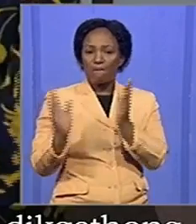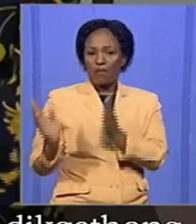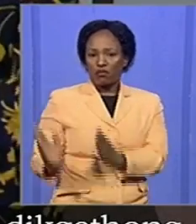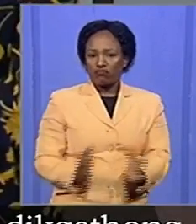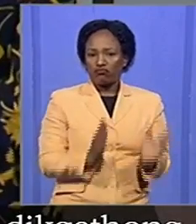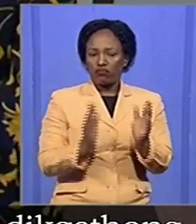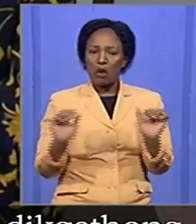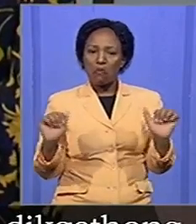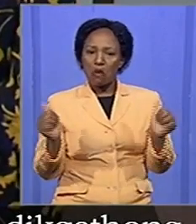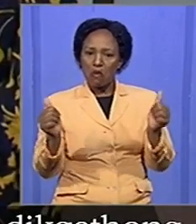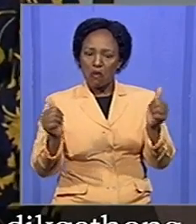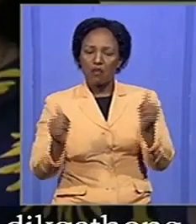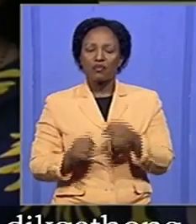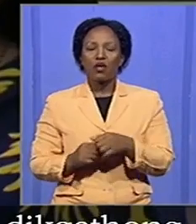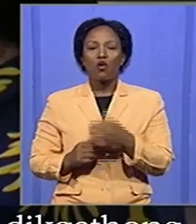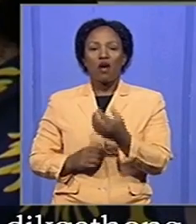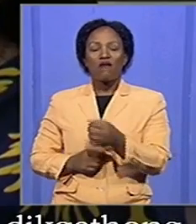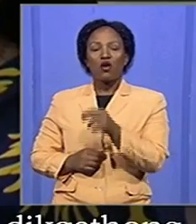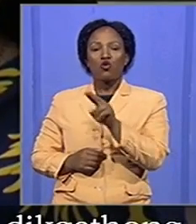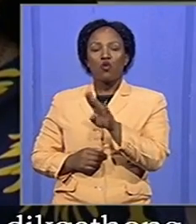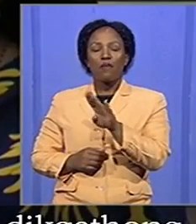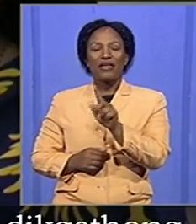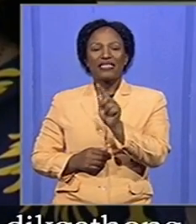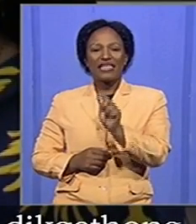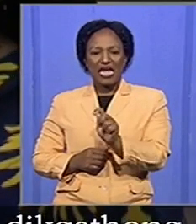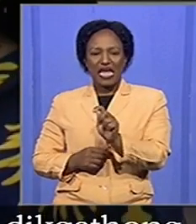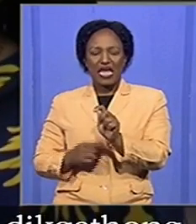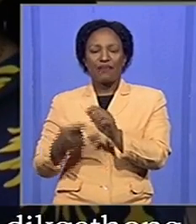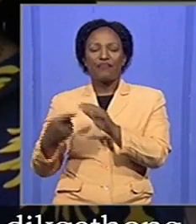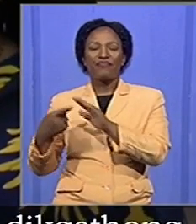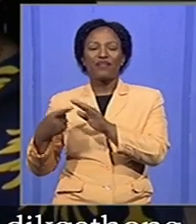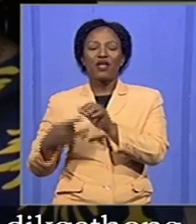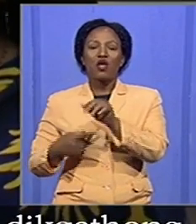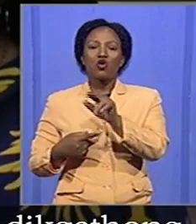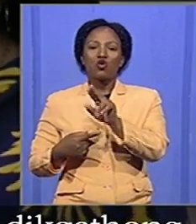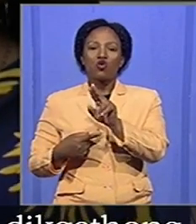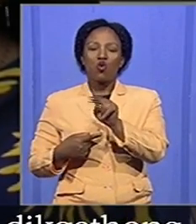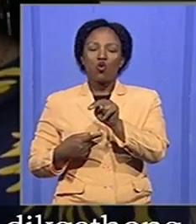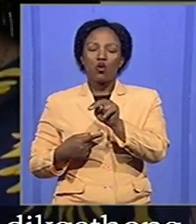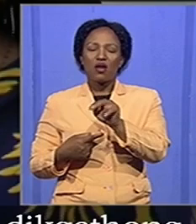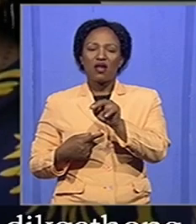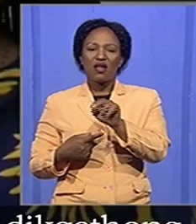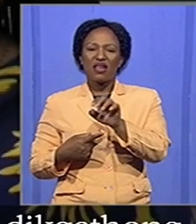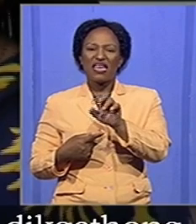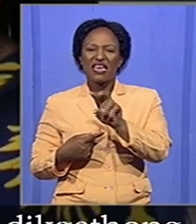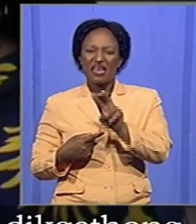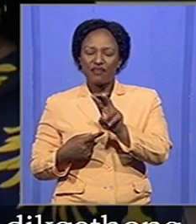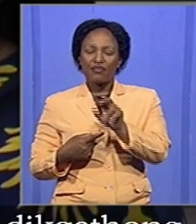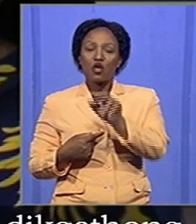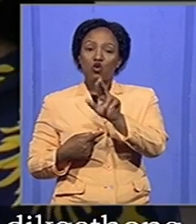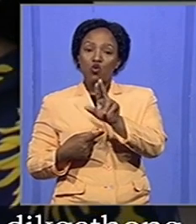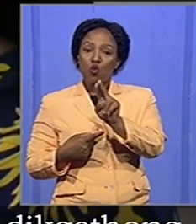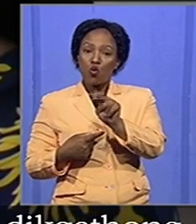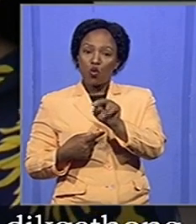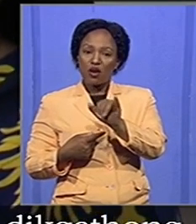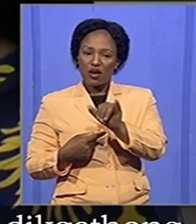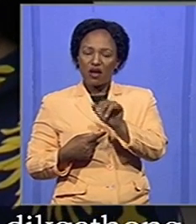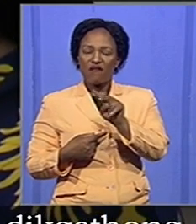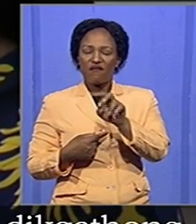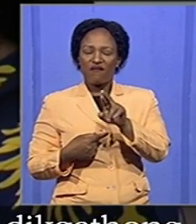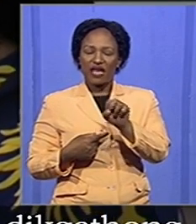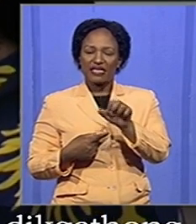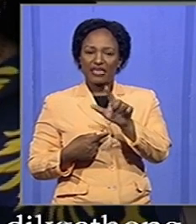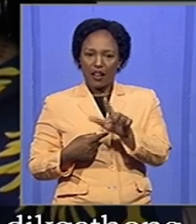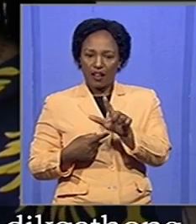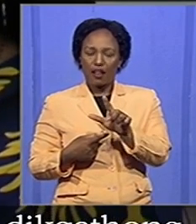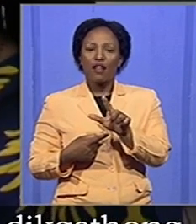of the UBT, Universal Ballot Template, this election. One will be a double column UBT to accommodate the double